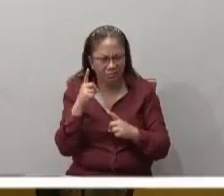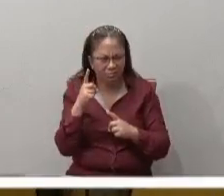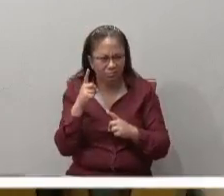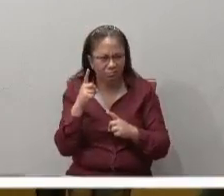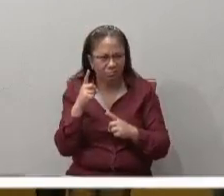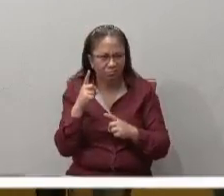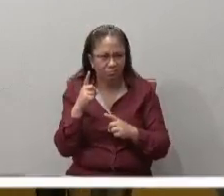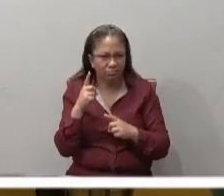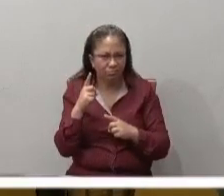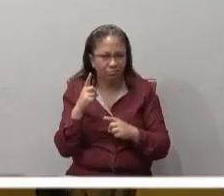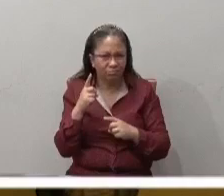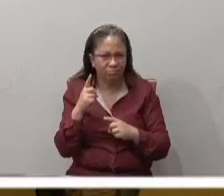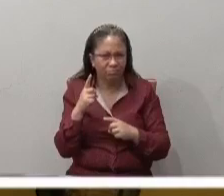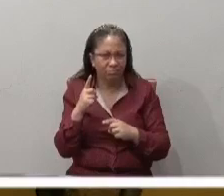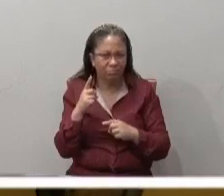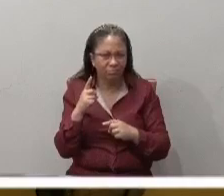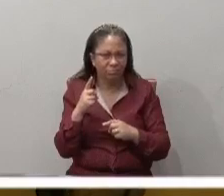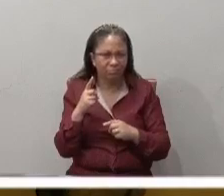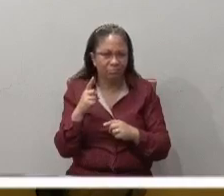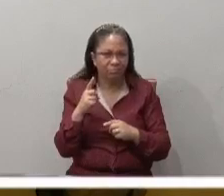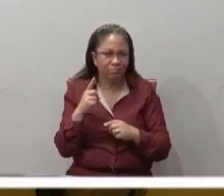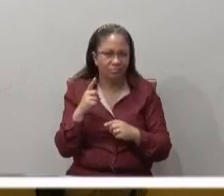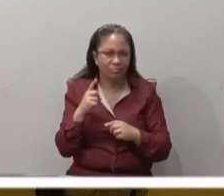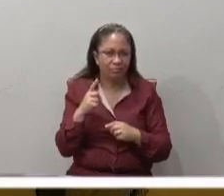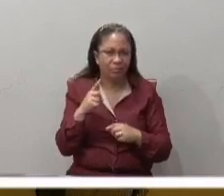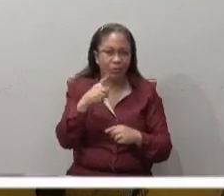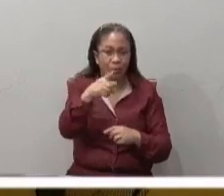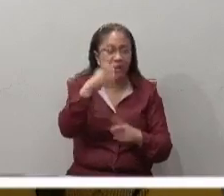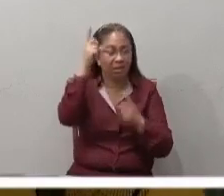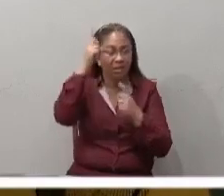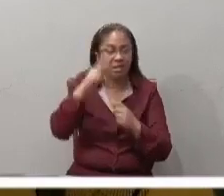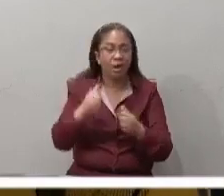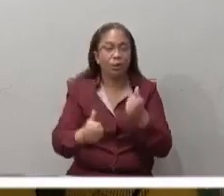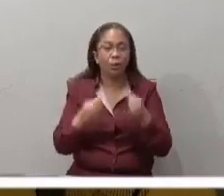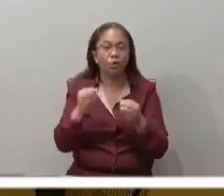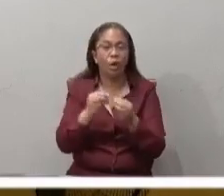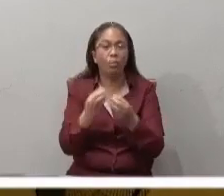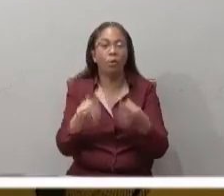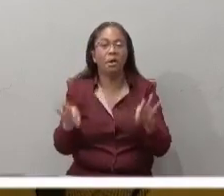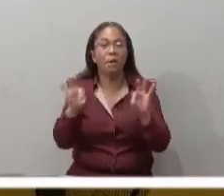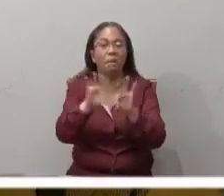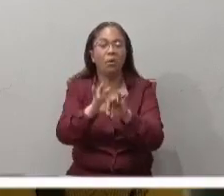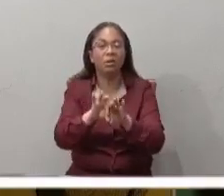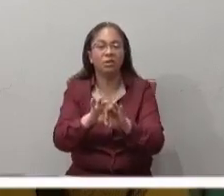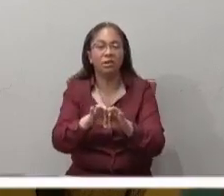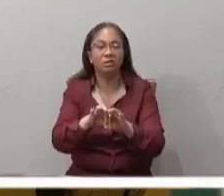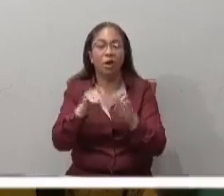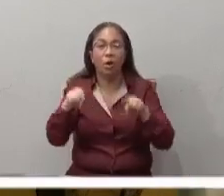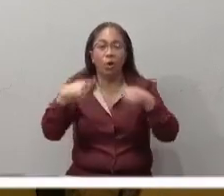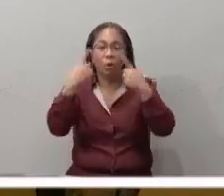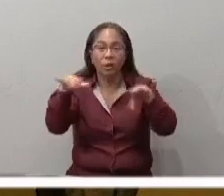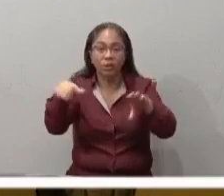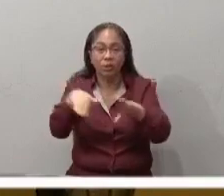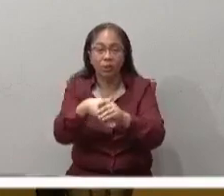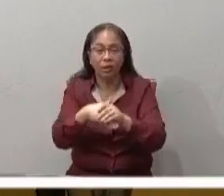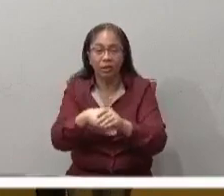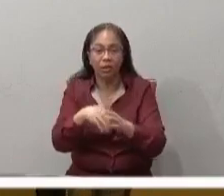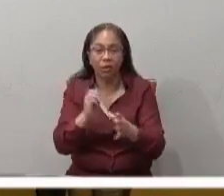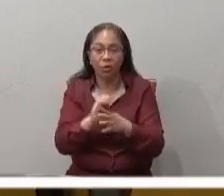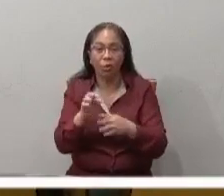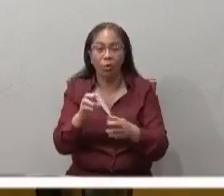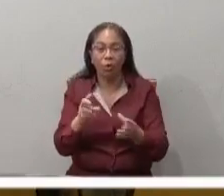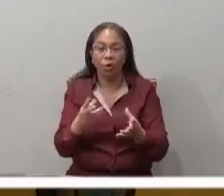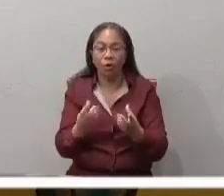to the banquet or whether you're going to do all your other things that are so important and put the banquet on bay.